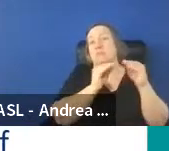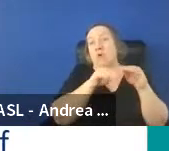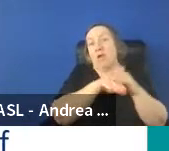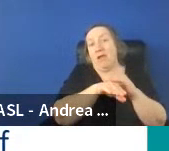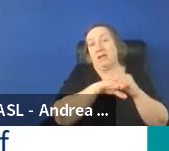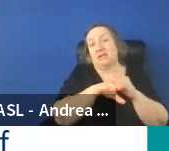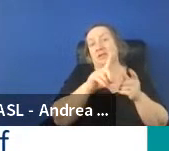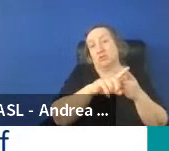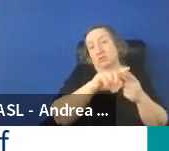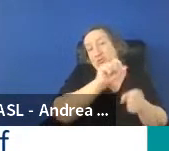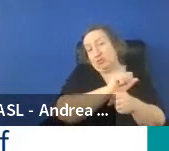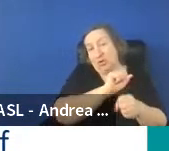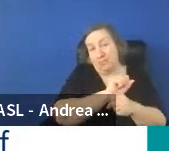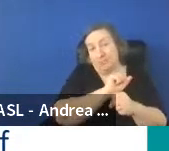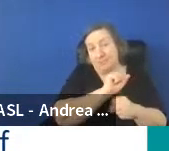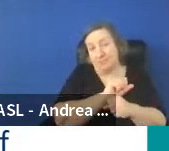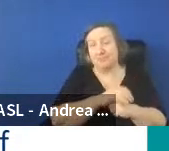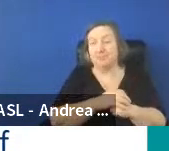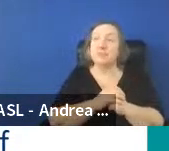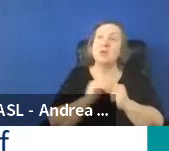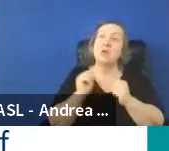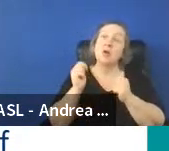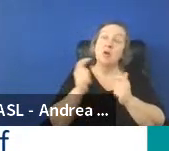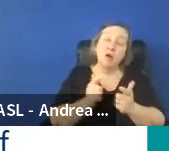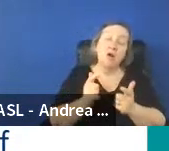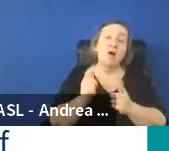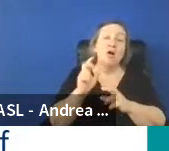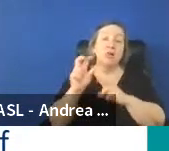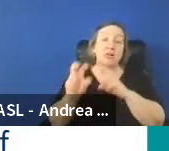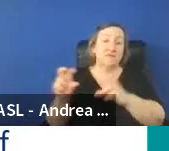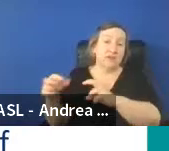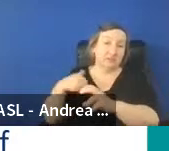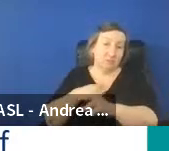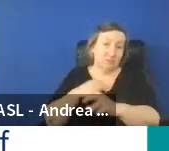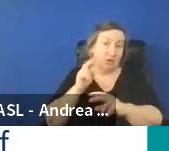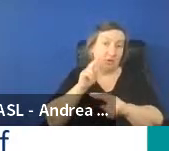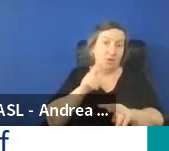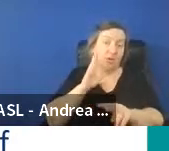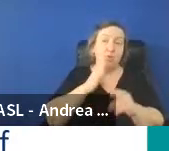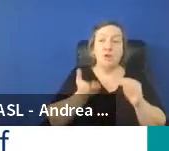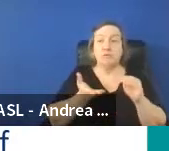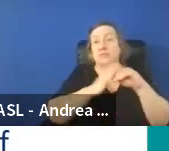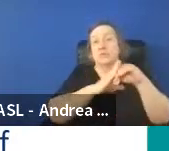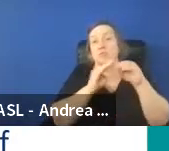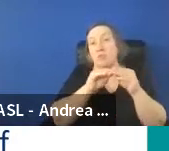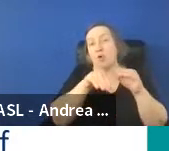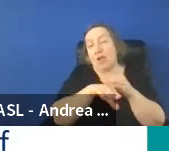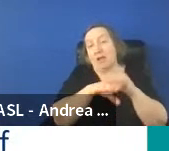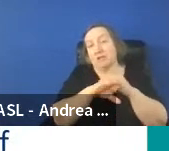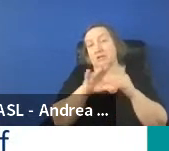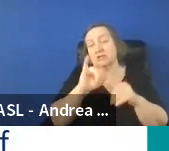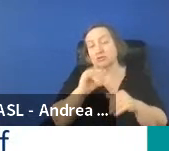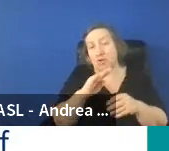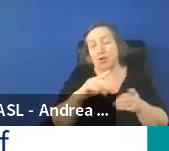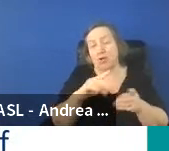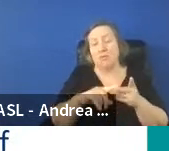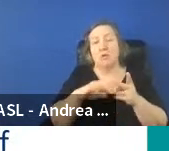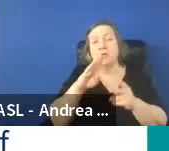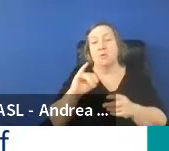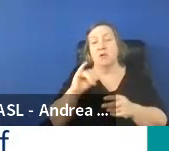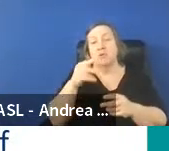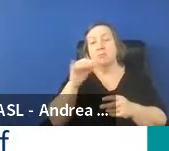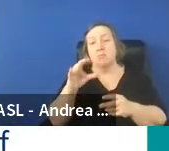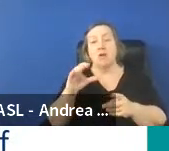jobs. All of the investments looked at would increase job access for BIPOC and low-income populations